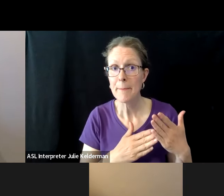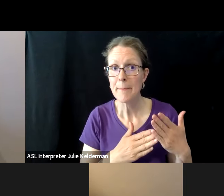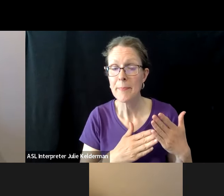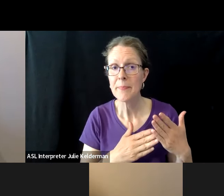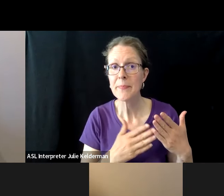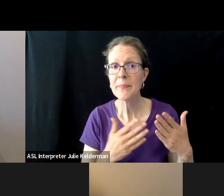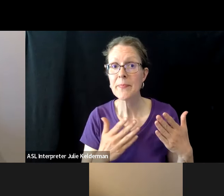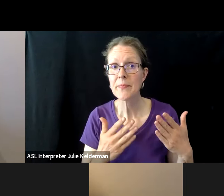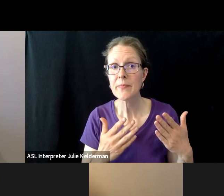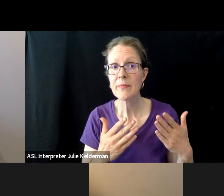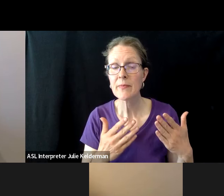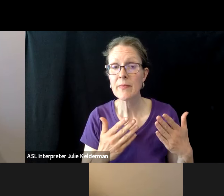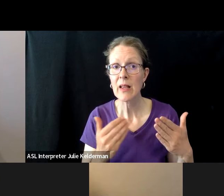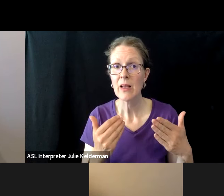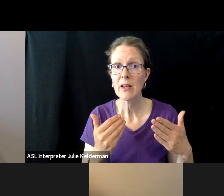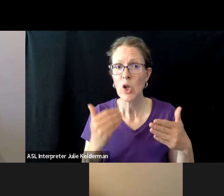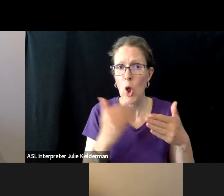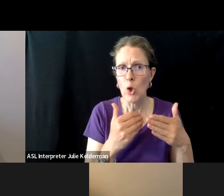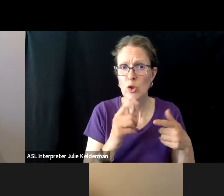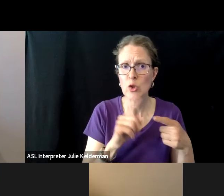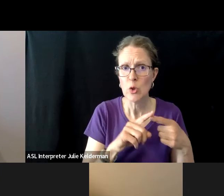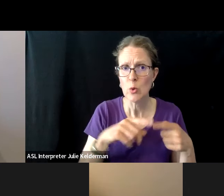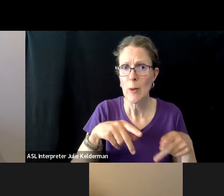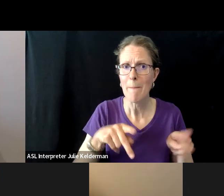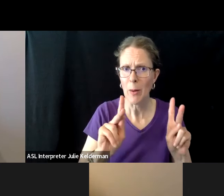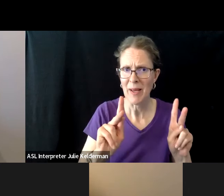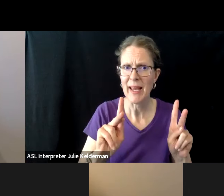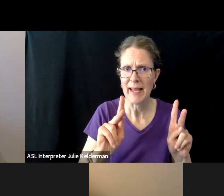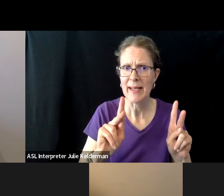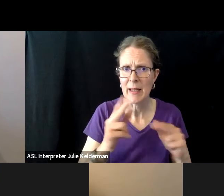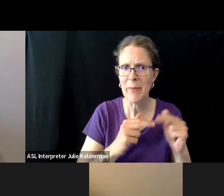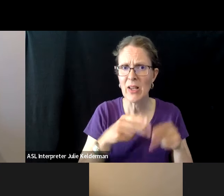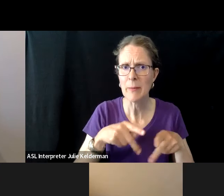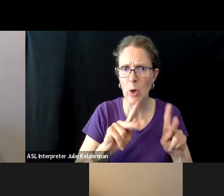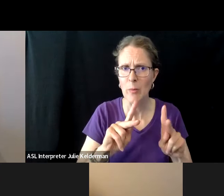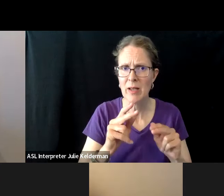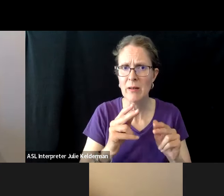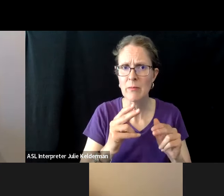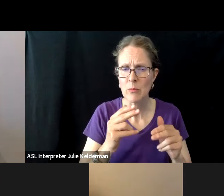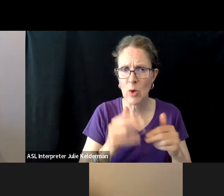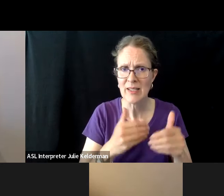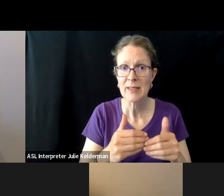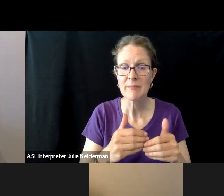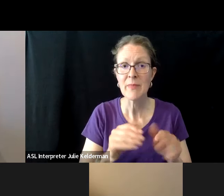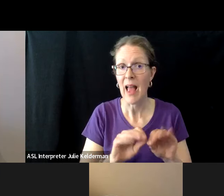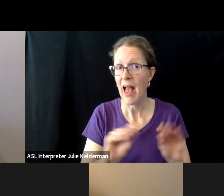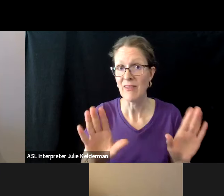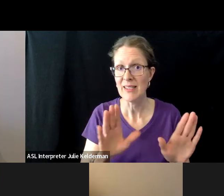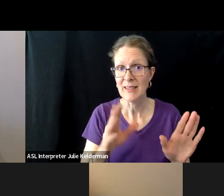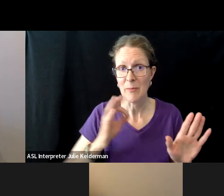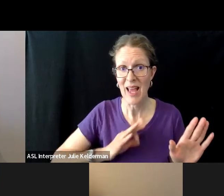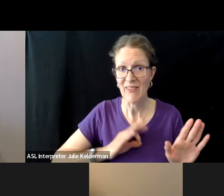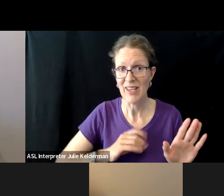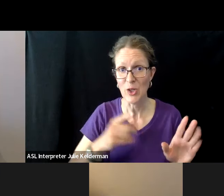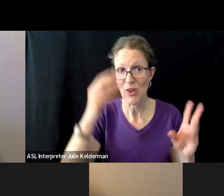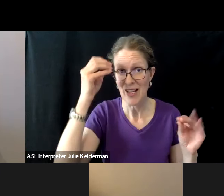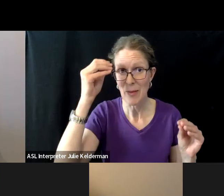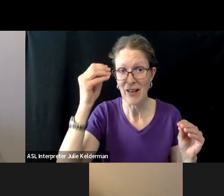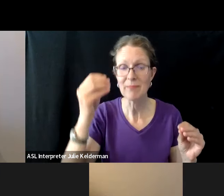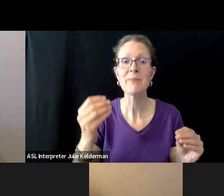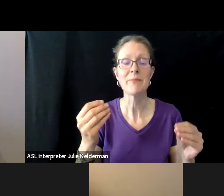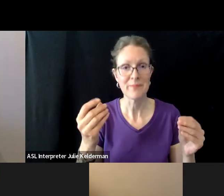comes closer to the building permit process. Obviously the benefits and amenities I know that you're speaking about, Kevin, come now as part of